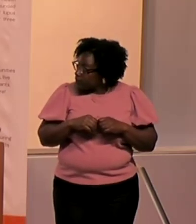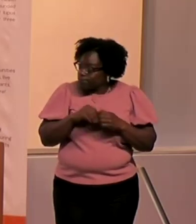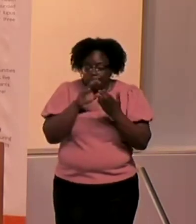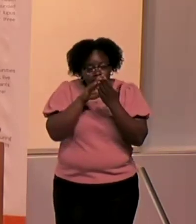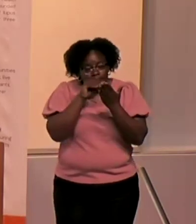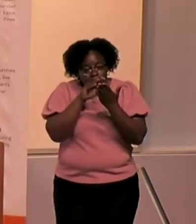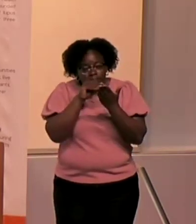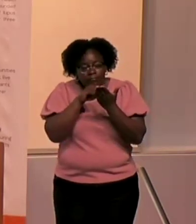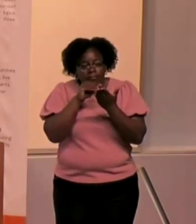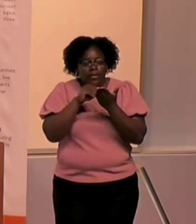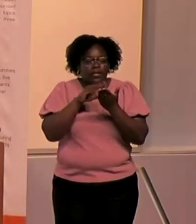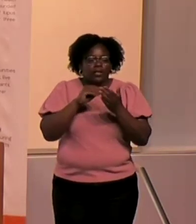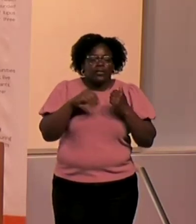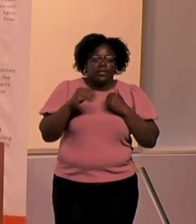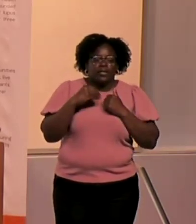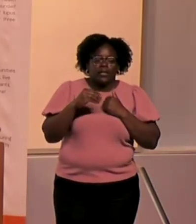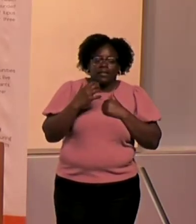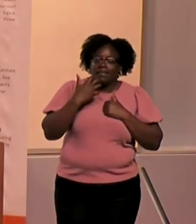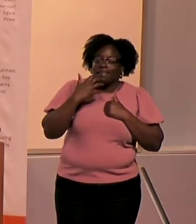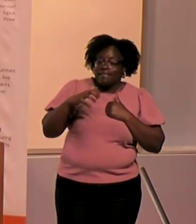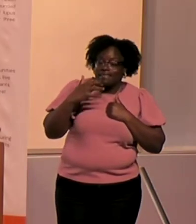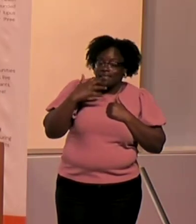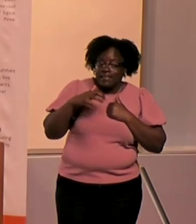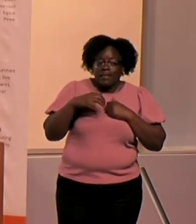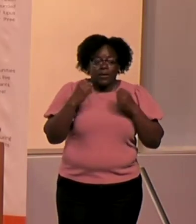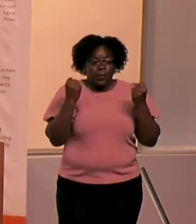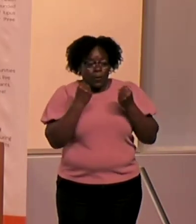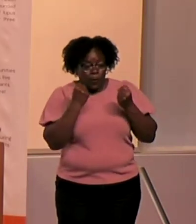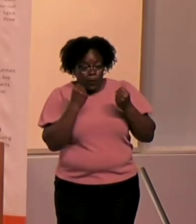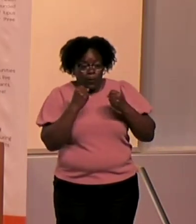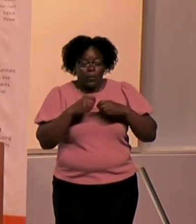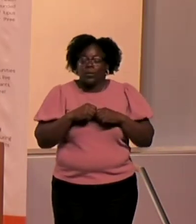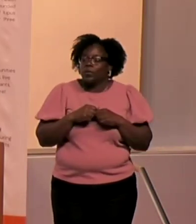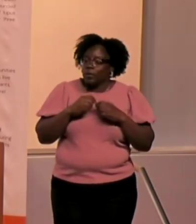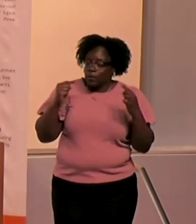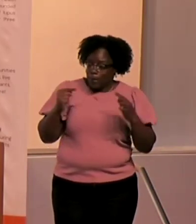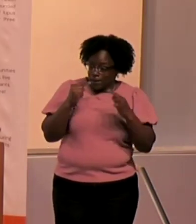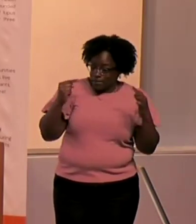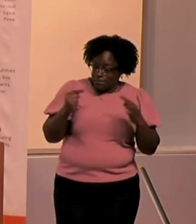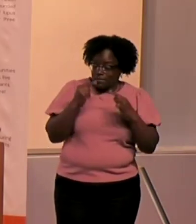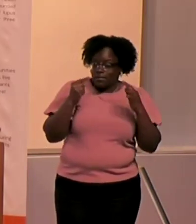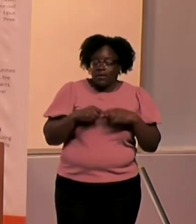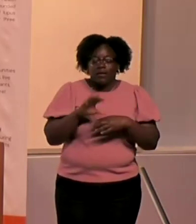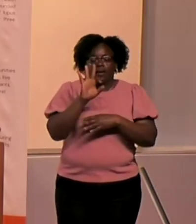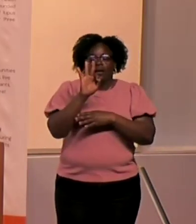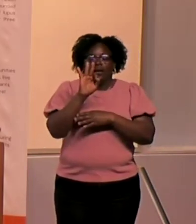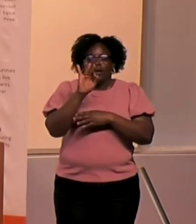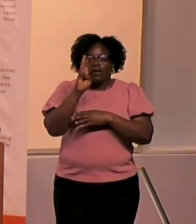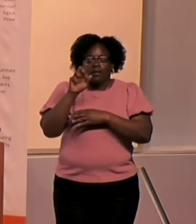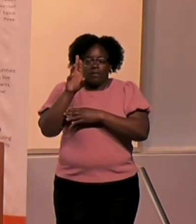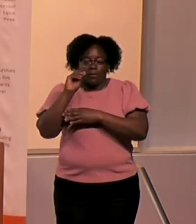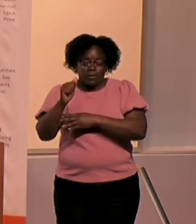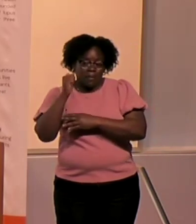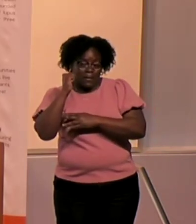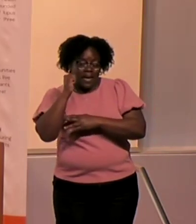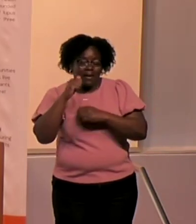Learning that heat or cold really helped in the areas that were pain. For me, the fibro was mostly in my back.